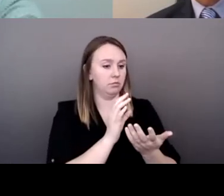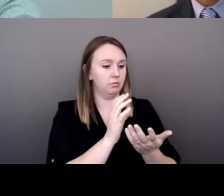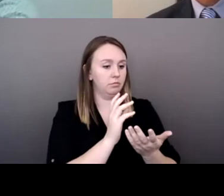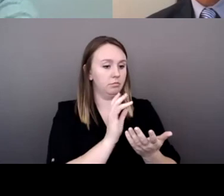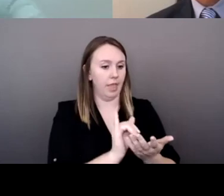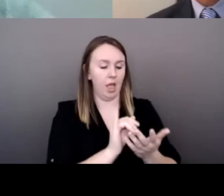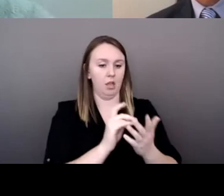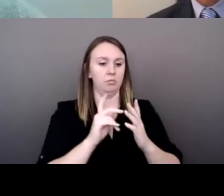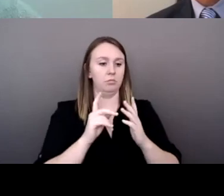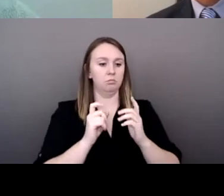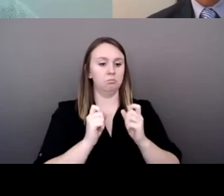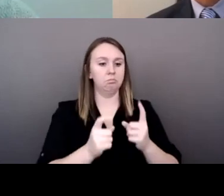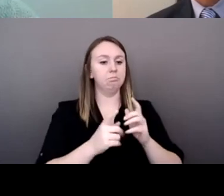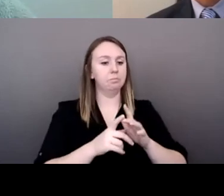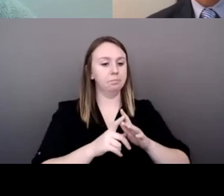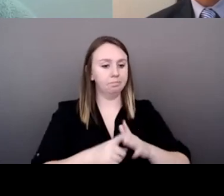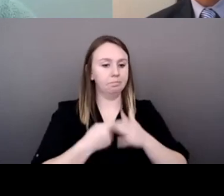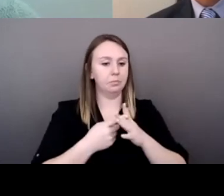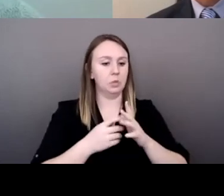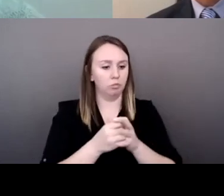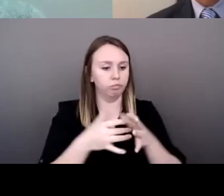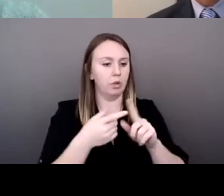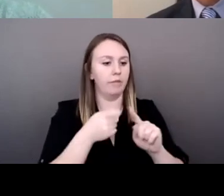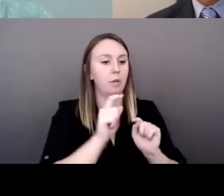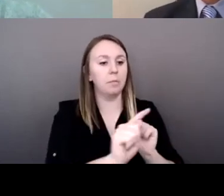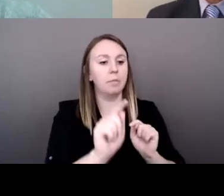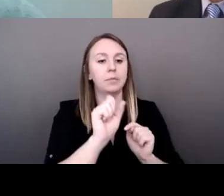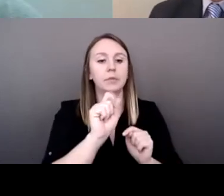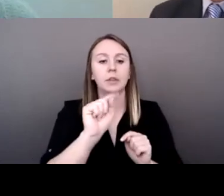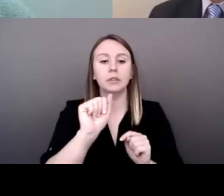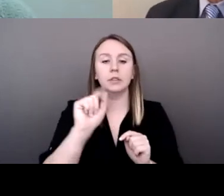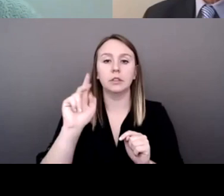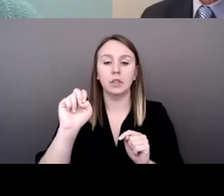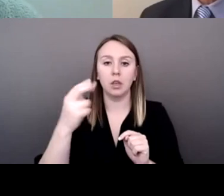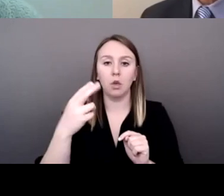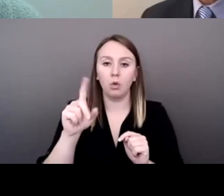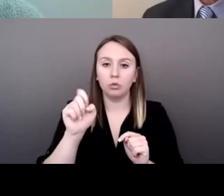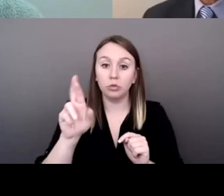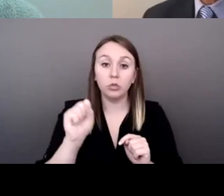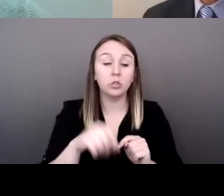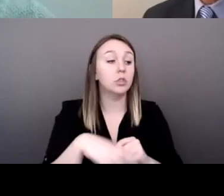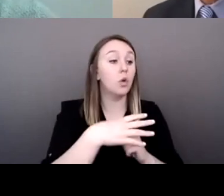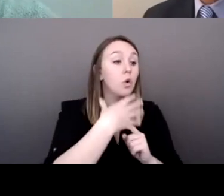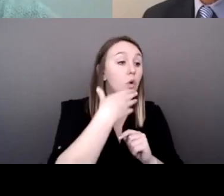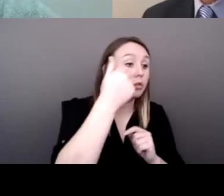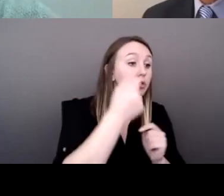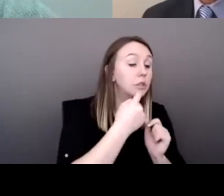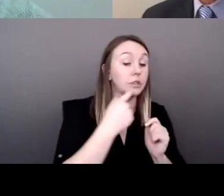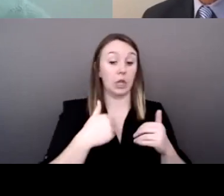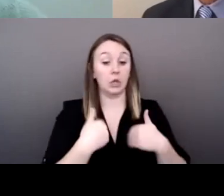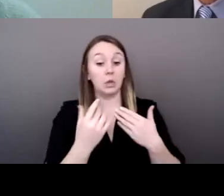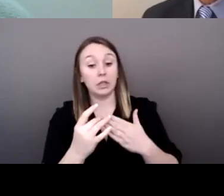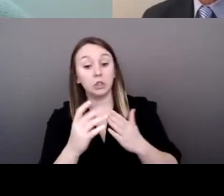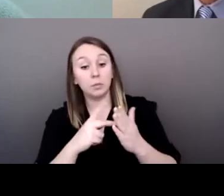different stakeholders in the community, right? What do the elder circles say? What do What do the youth leadership programs say? The